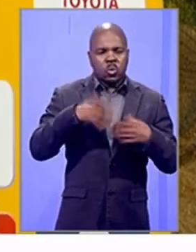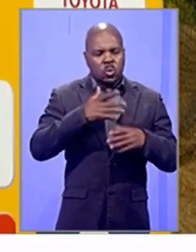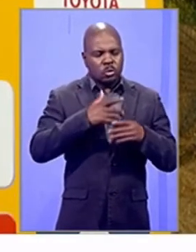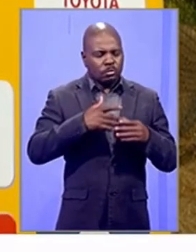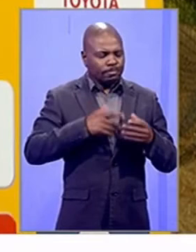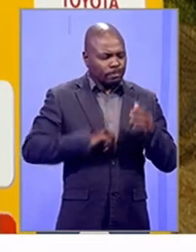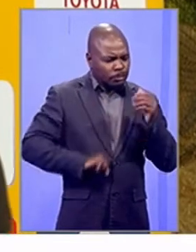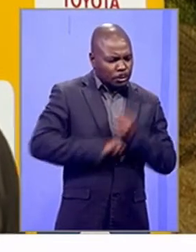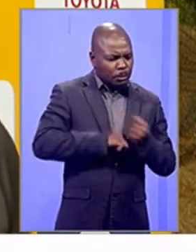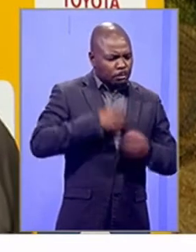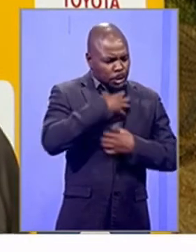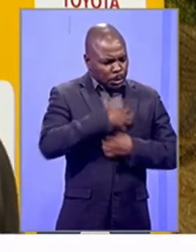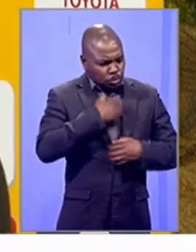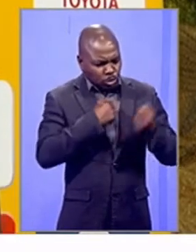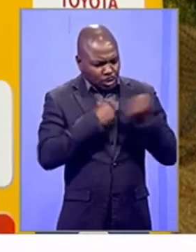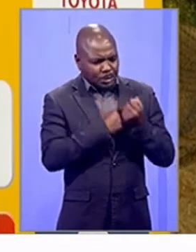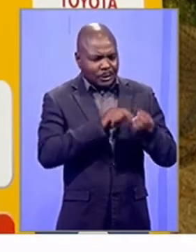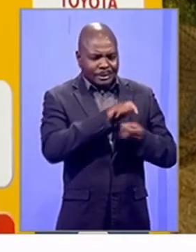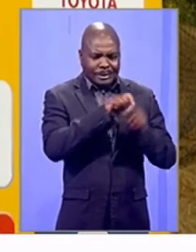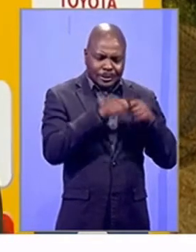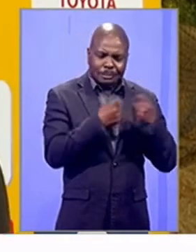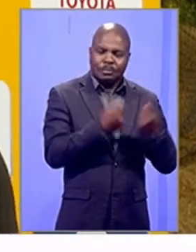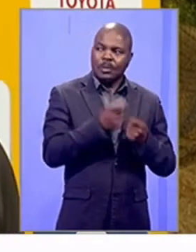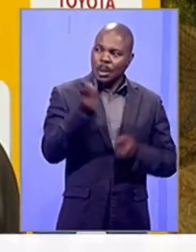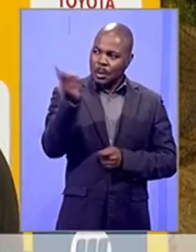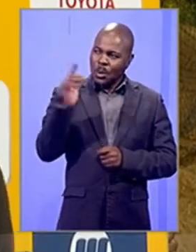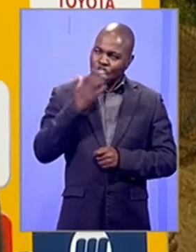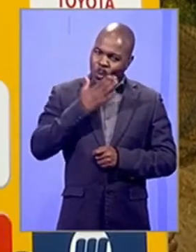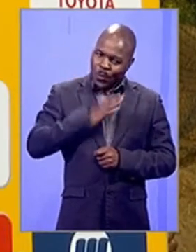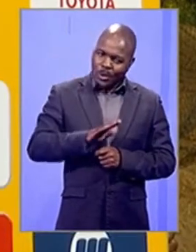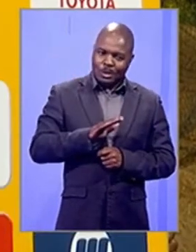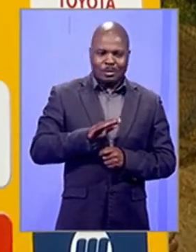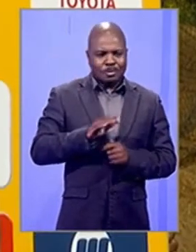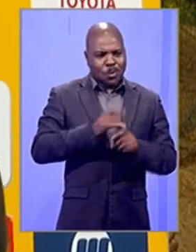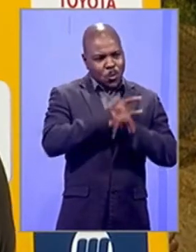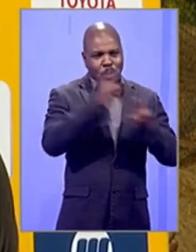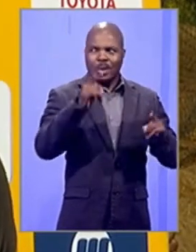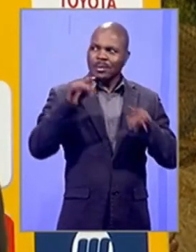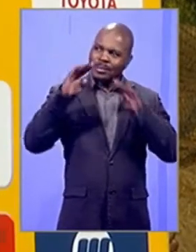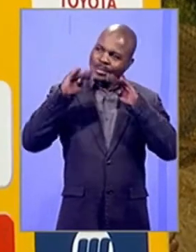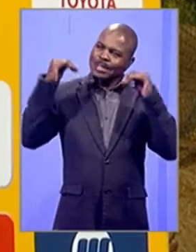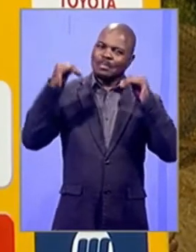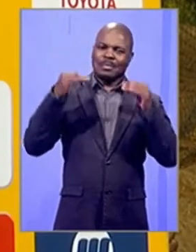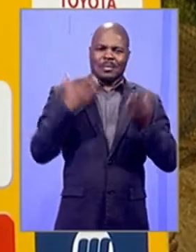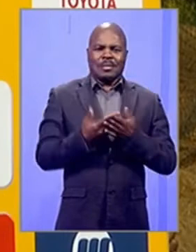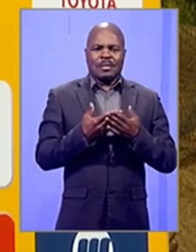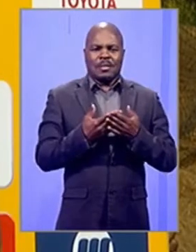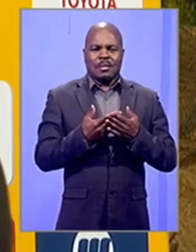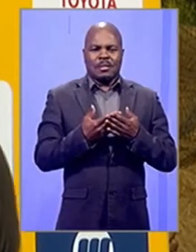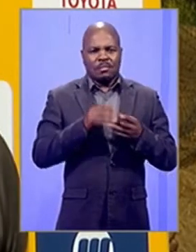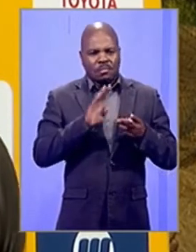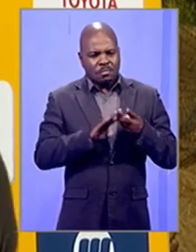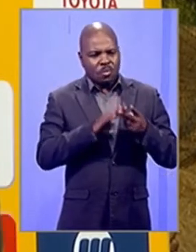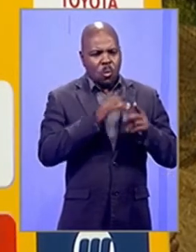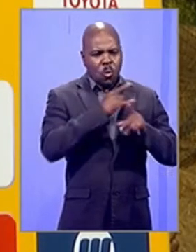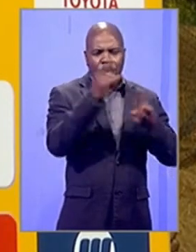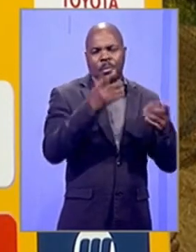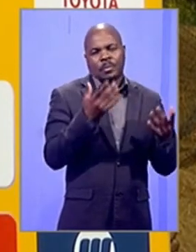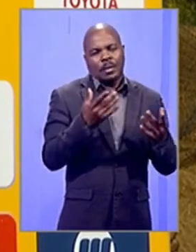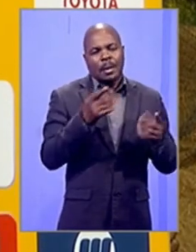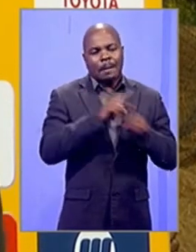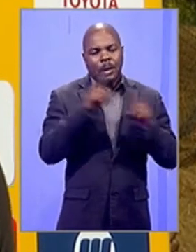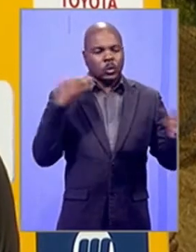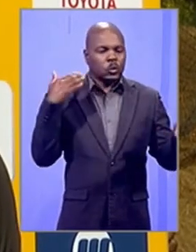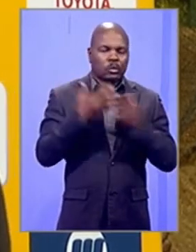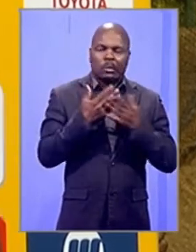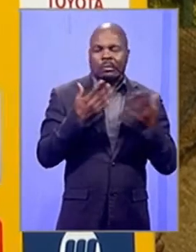team, and all they want is for us to put smiles on their faces, win our games, and that hasn't